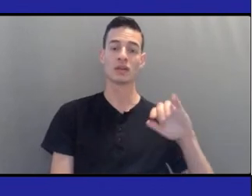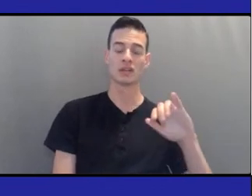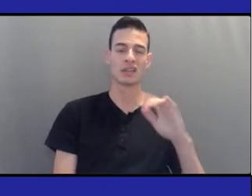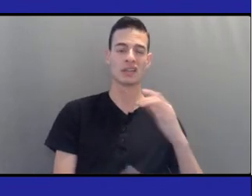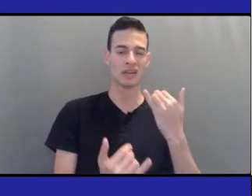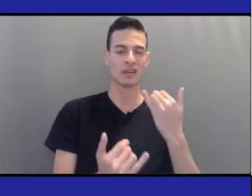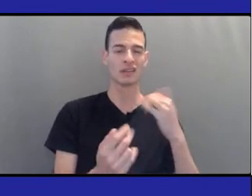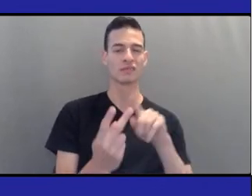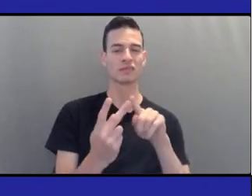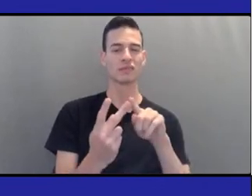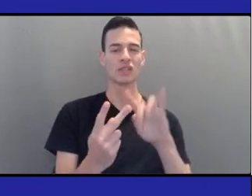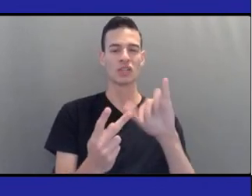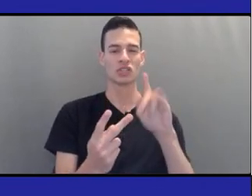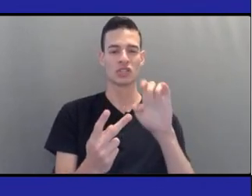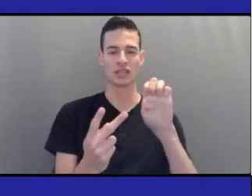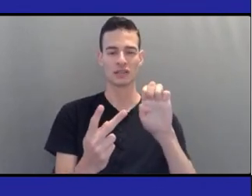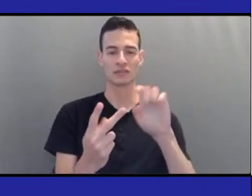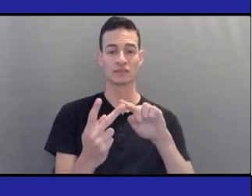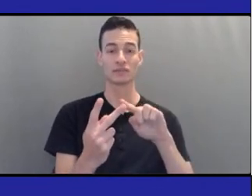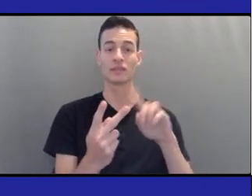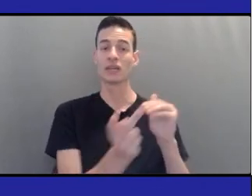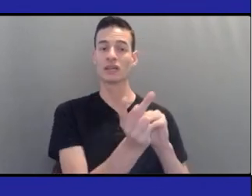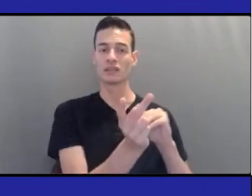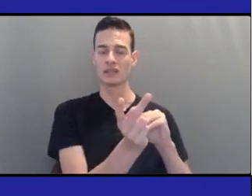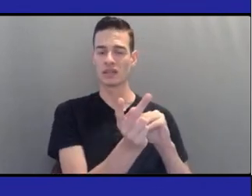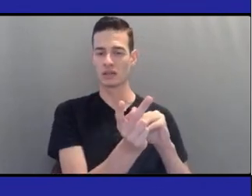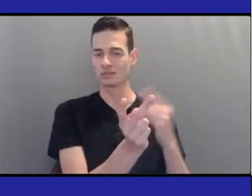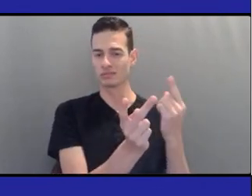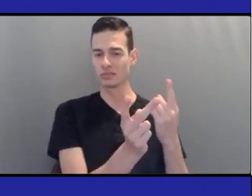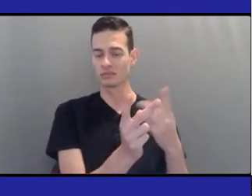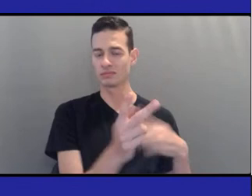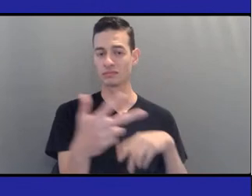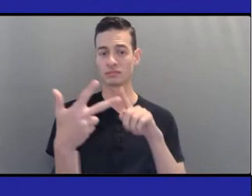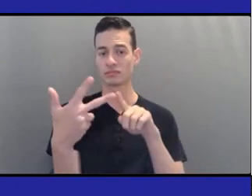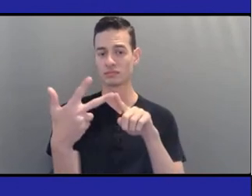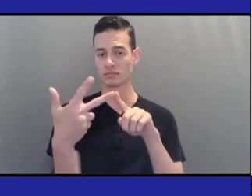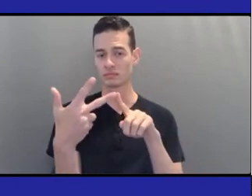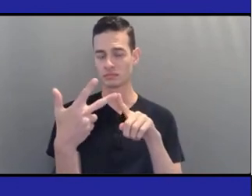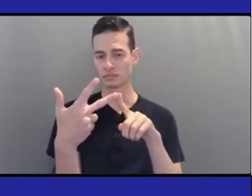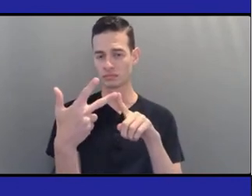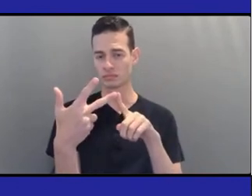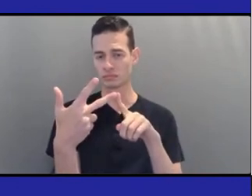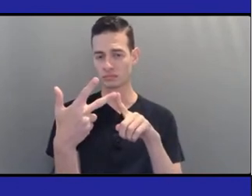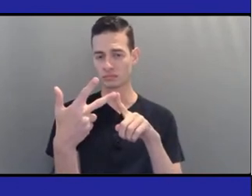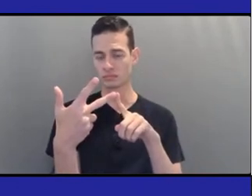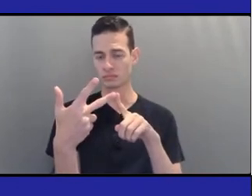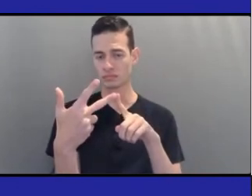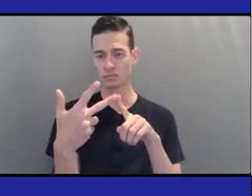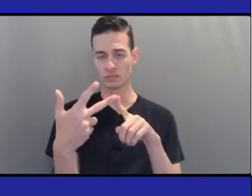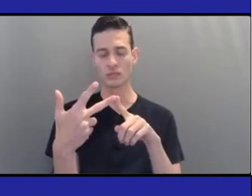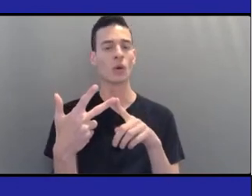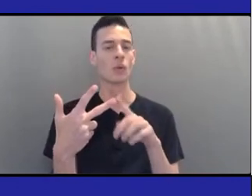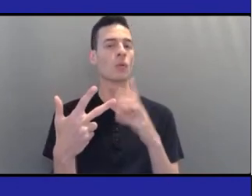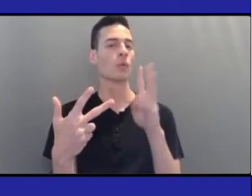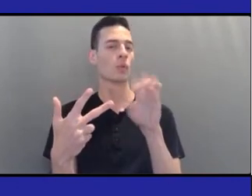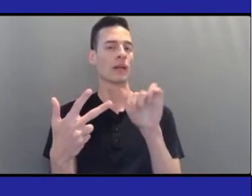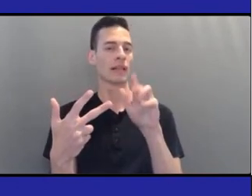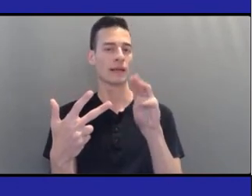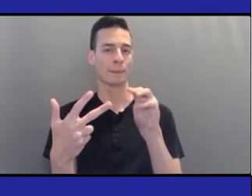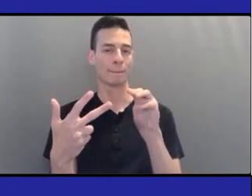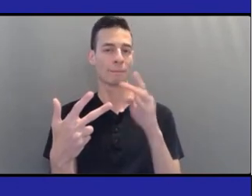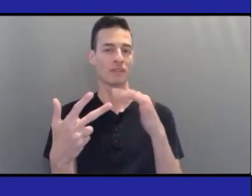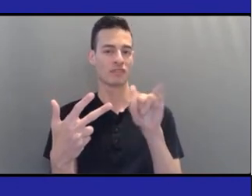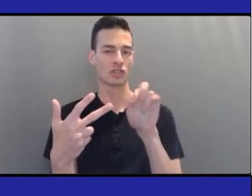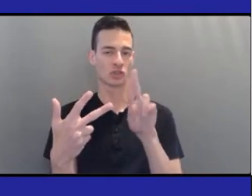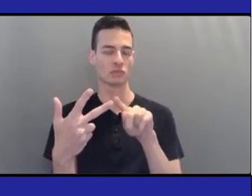Dr. Ashwin Vasan delegated Deepa Avula, who is represented by Dr. William Fisher, to be counted as members